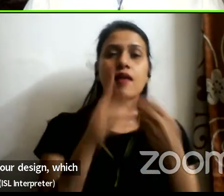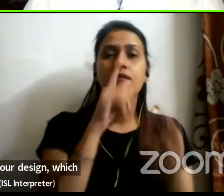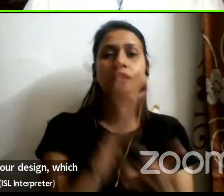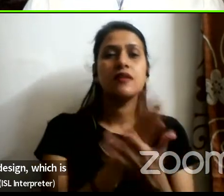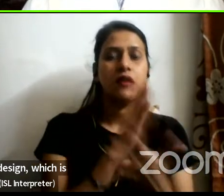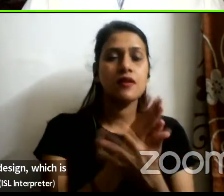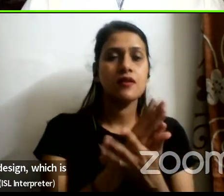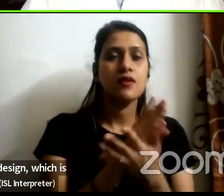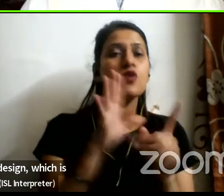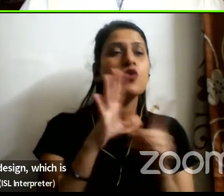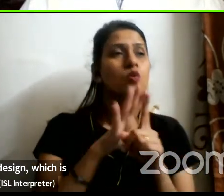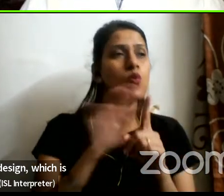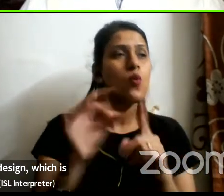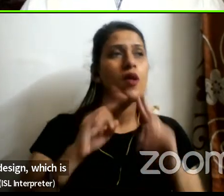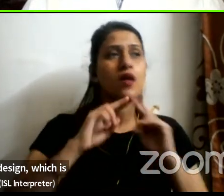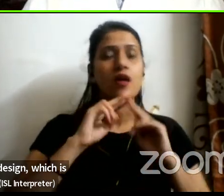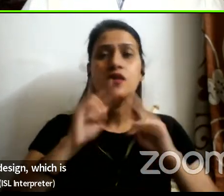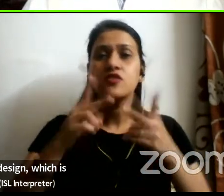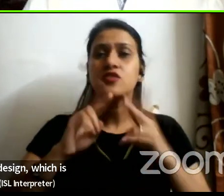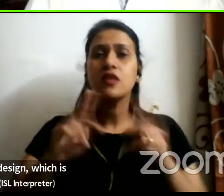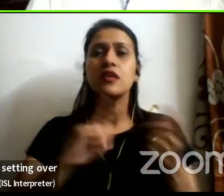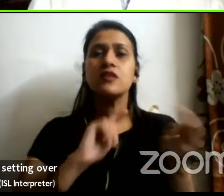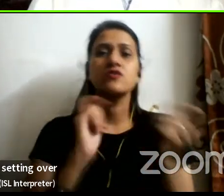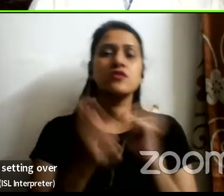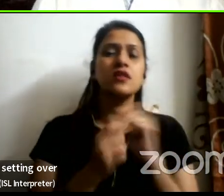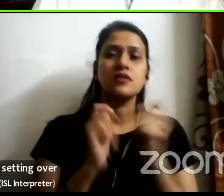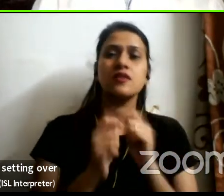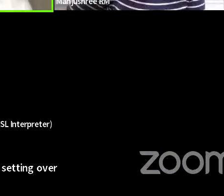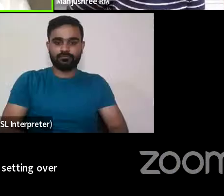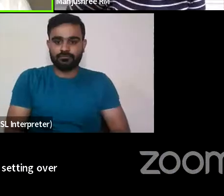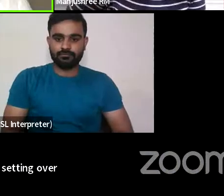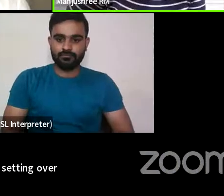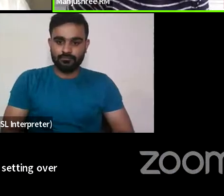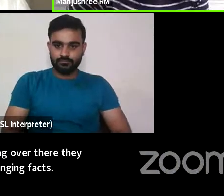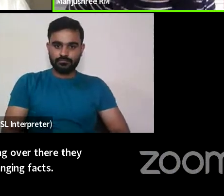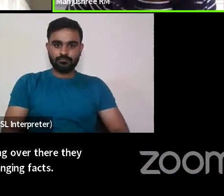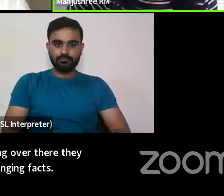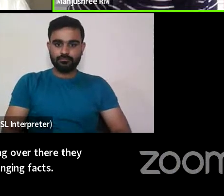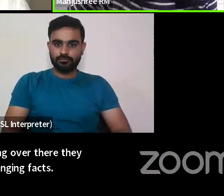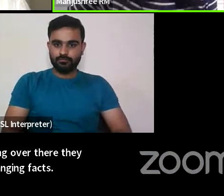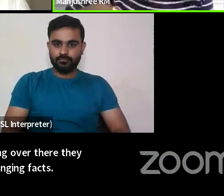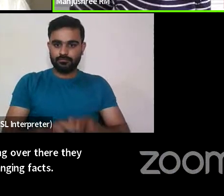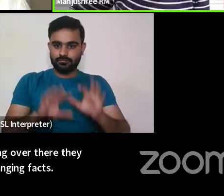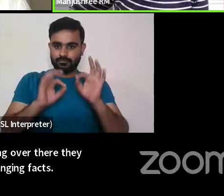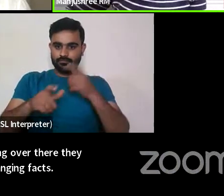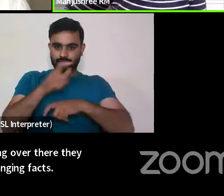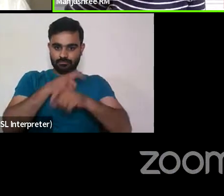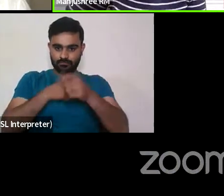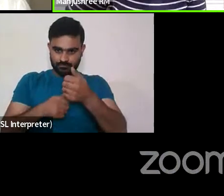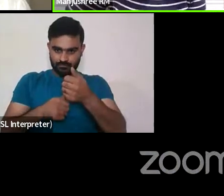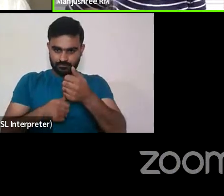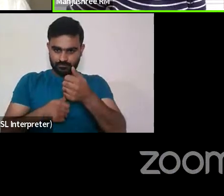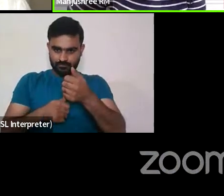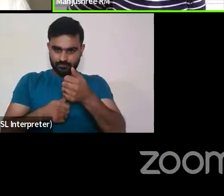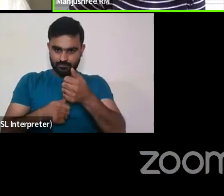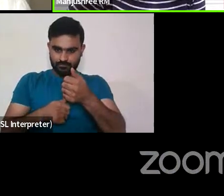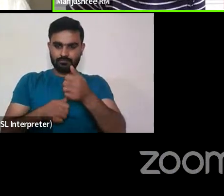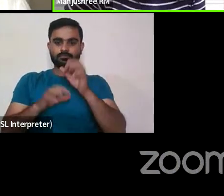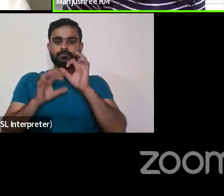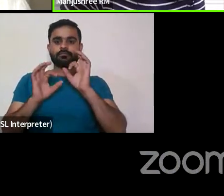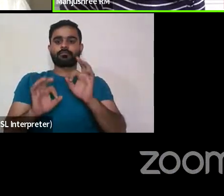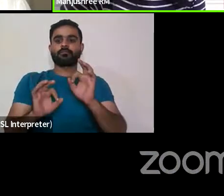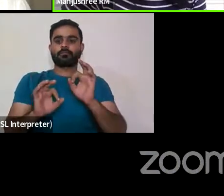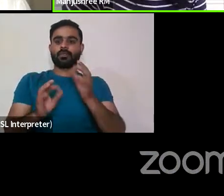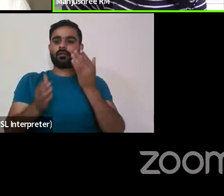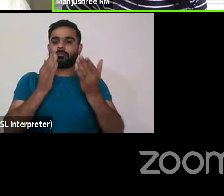able to respond to the changing fact situation. Yeah. Thank you. And just a small data point to add to that, and this